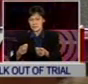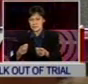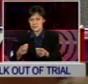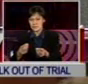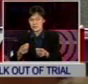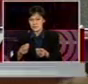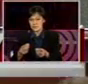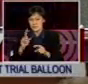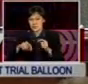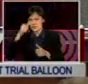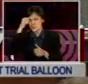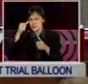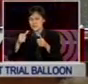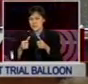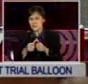I cannot remember the.